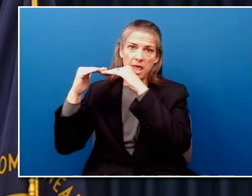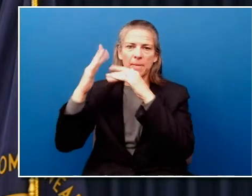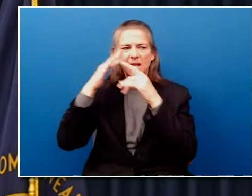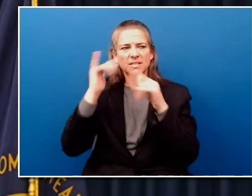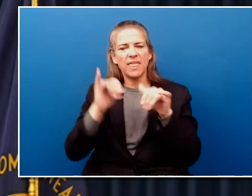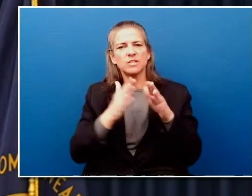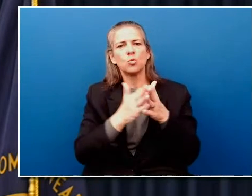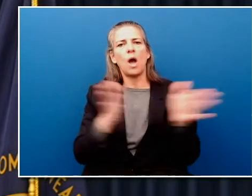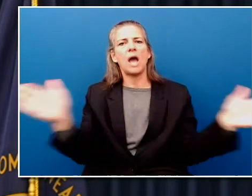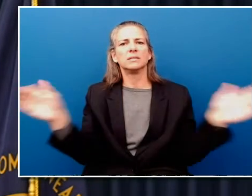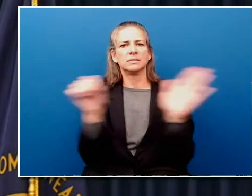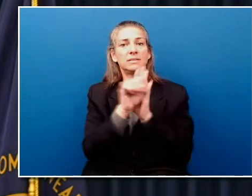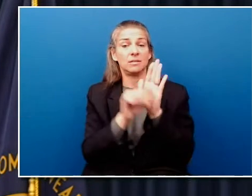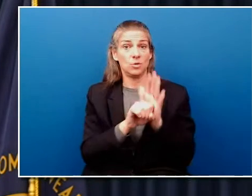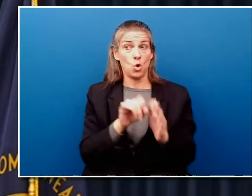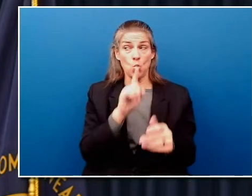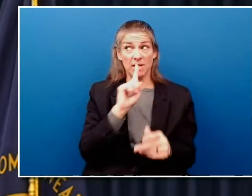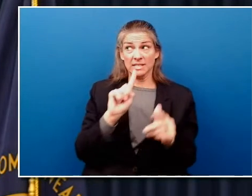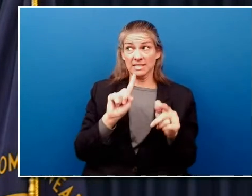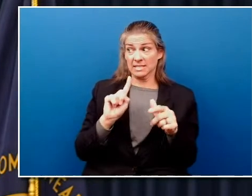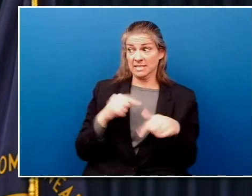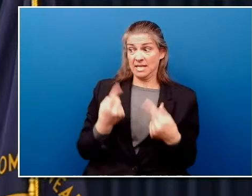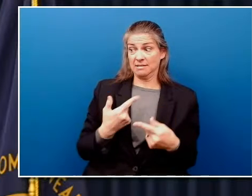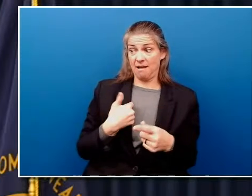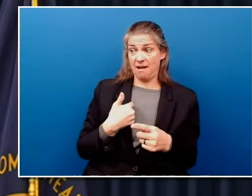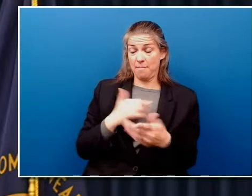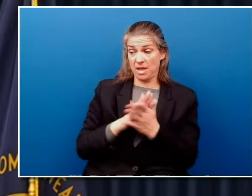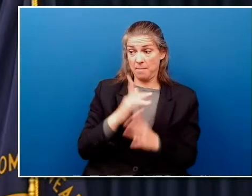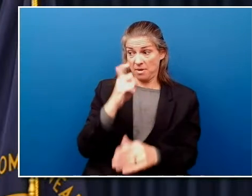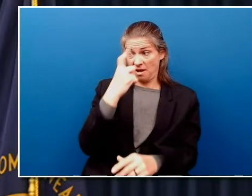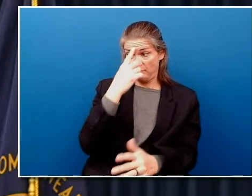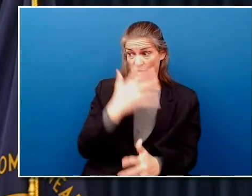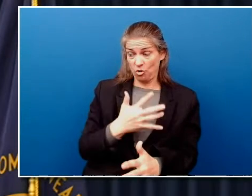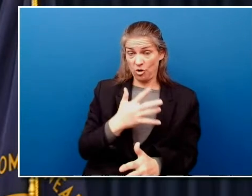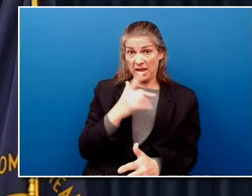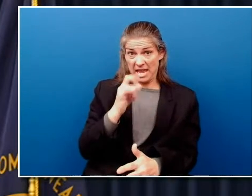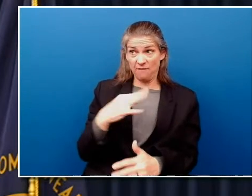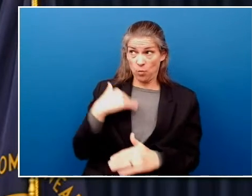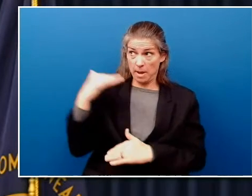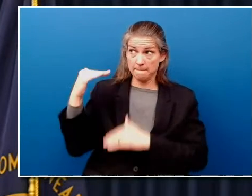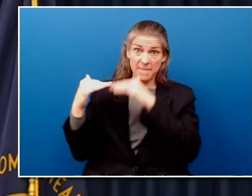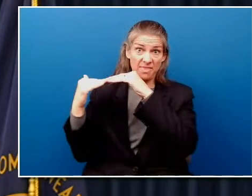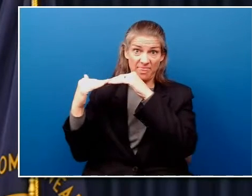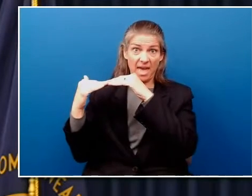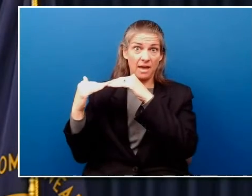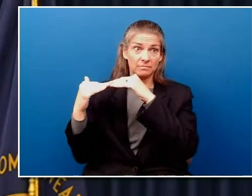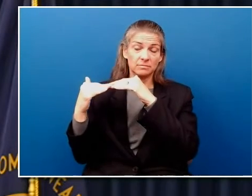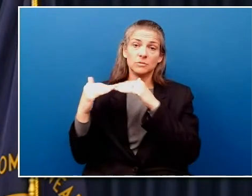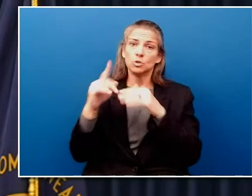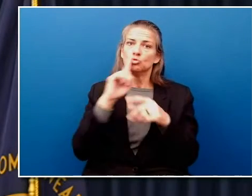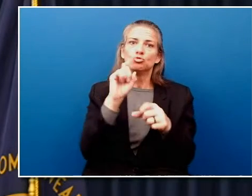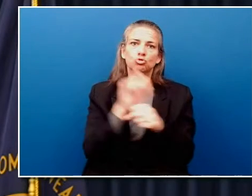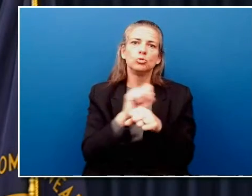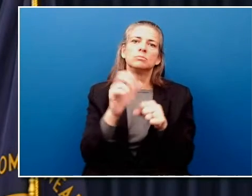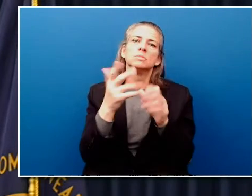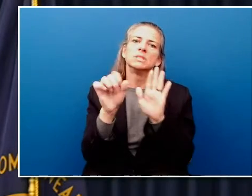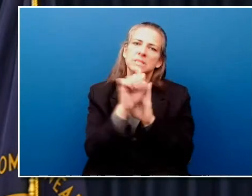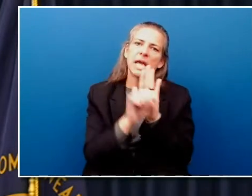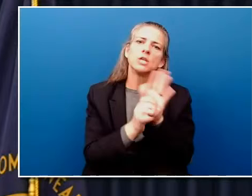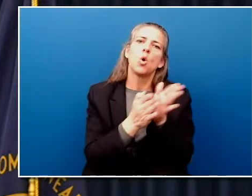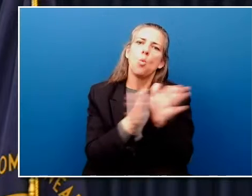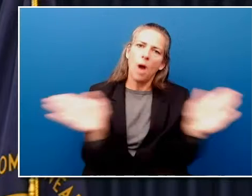first one since I've been governor. If we do hit the individual assistance threshold, it is a truly statewide event that gets us